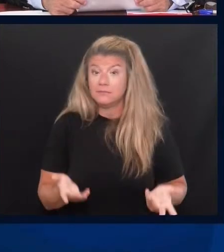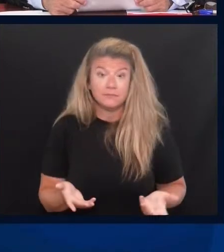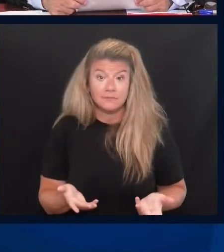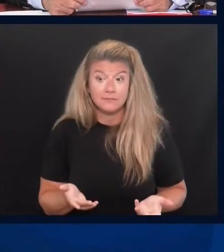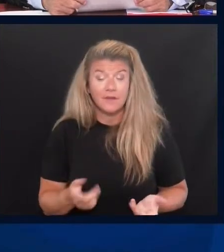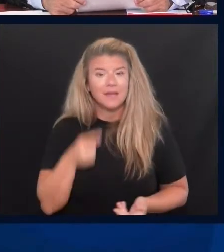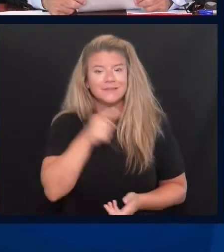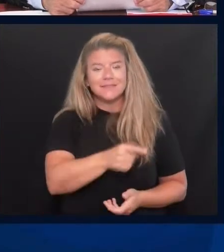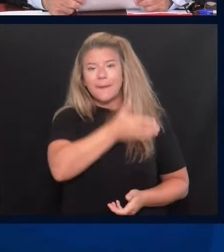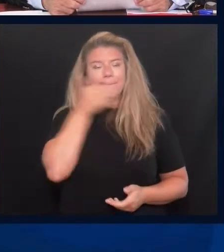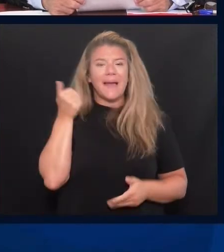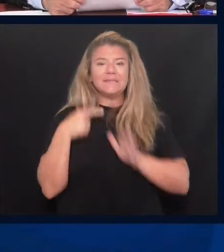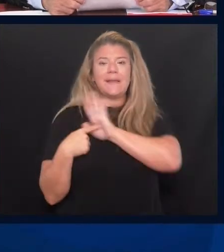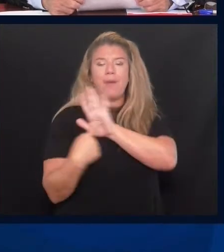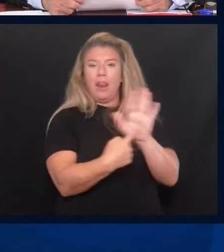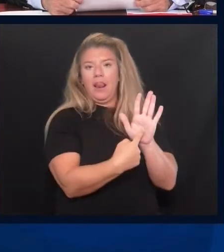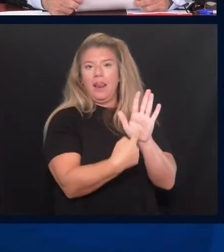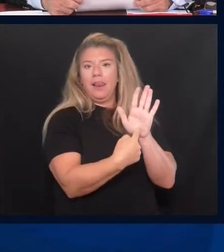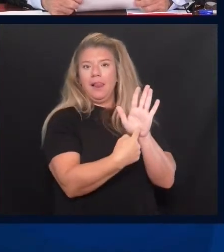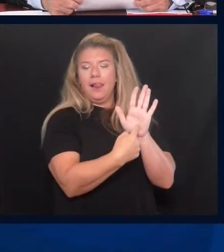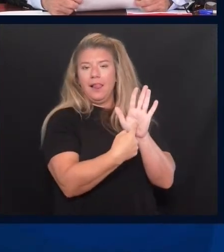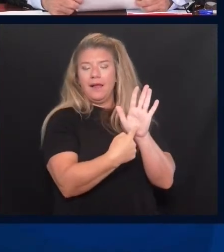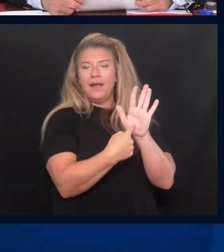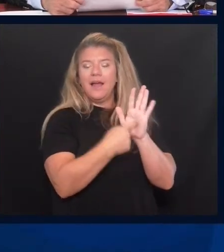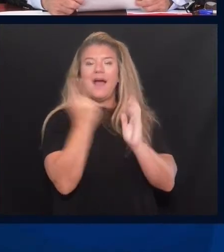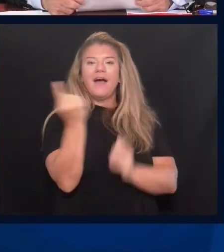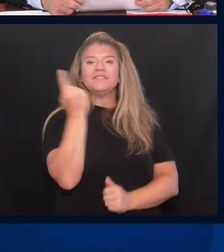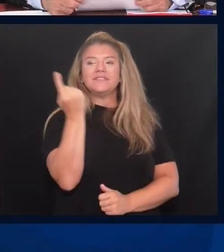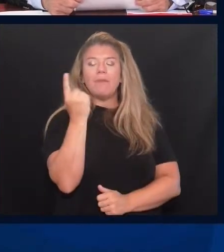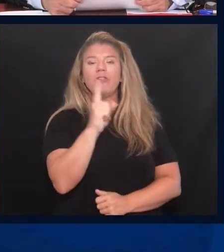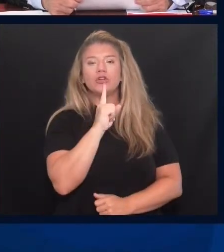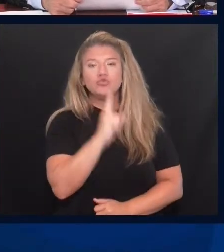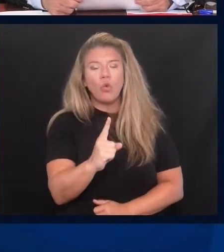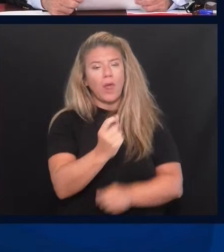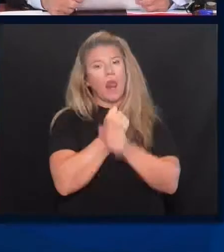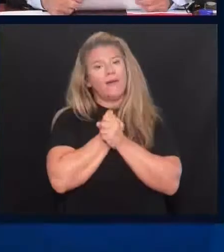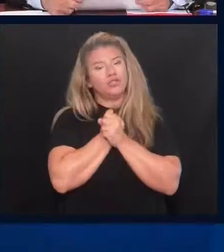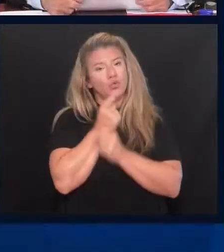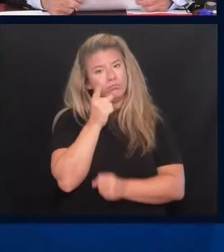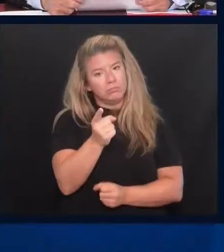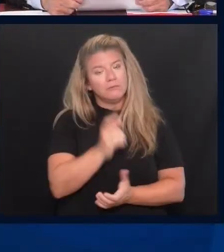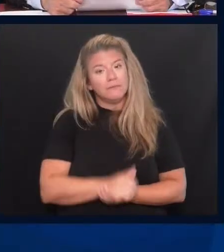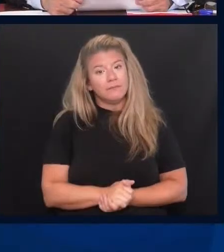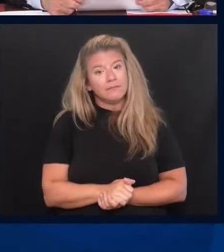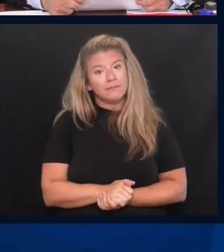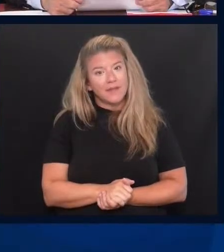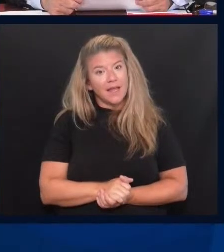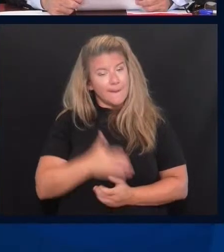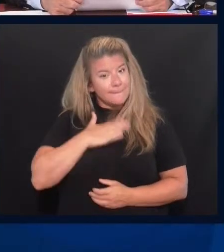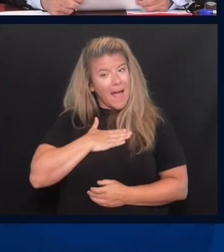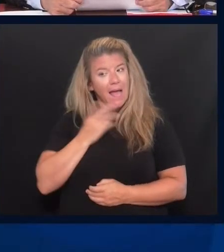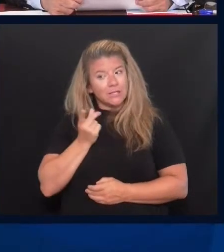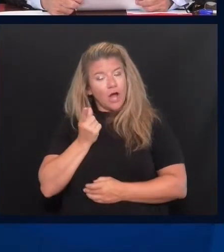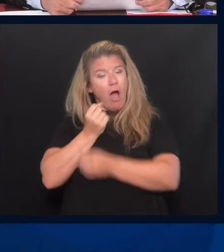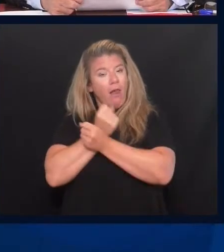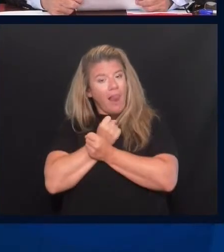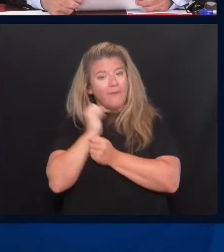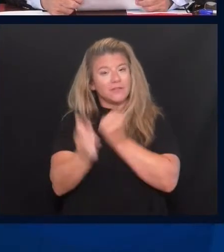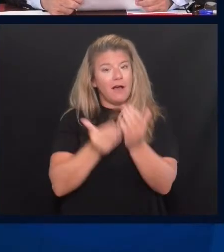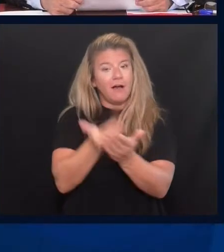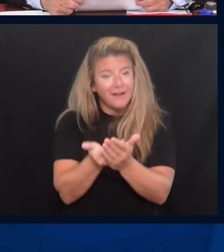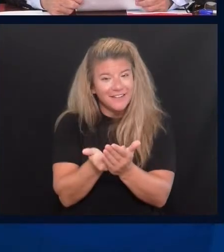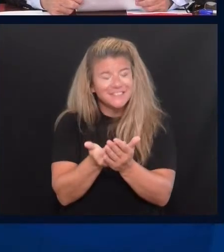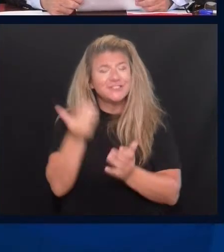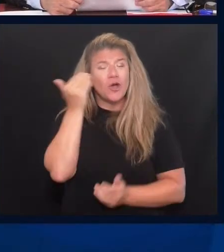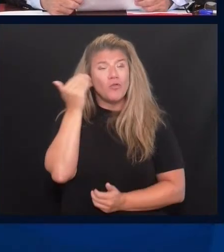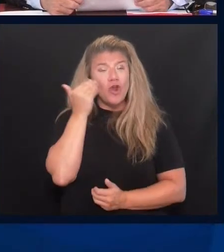better symbol, as far as I'm concerned, of somebody that truly loves you. She loves everybody. And so with all that and